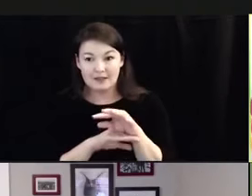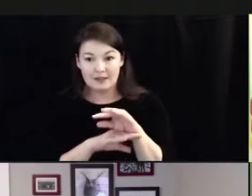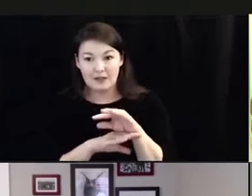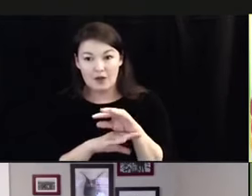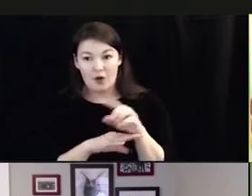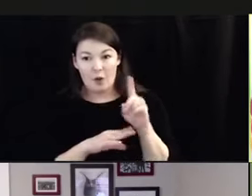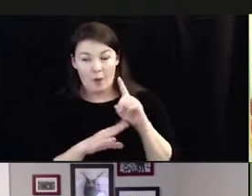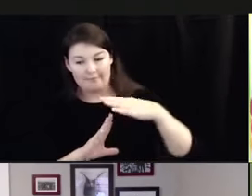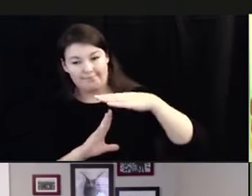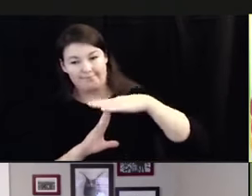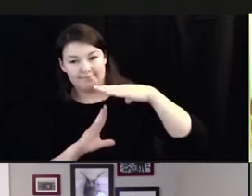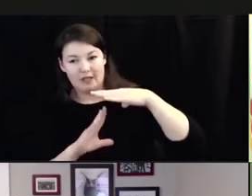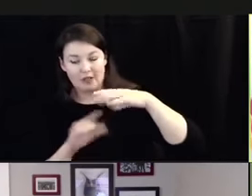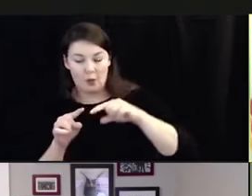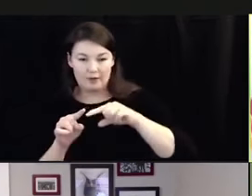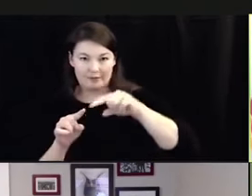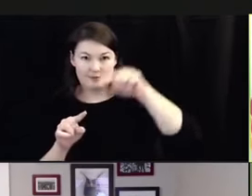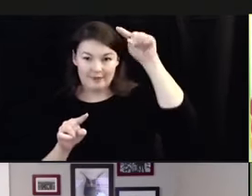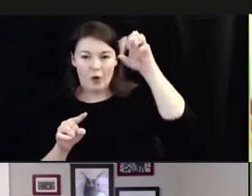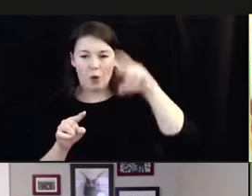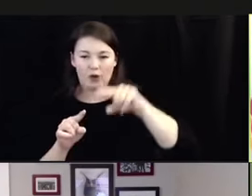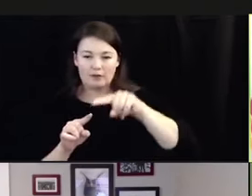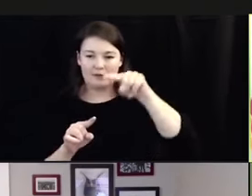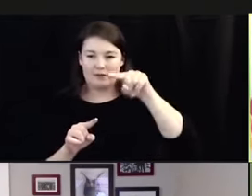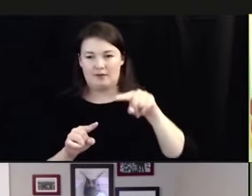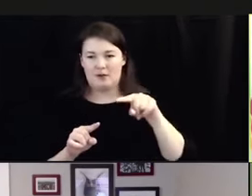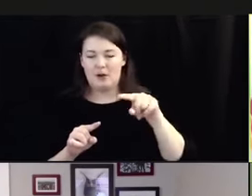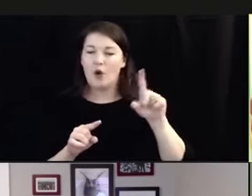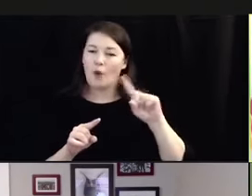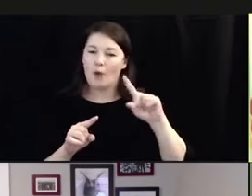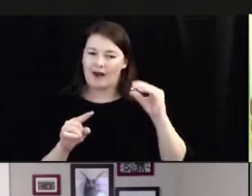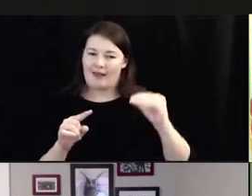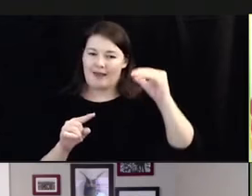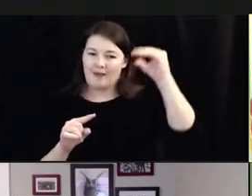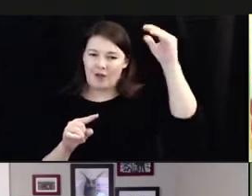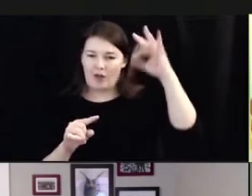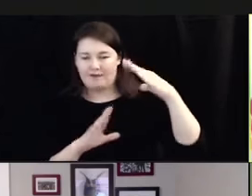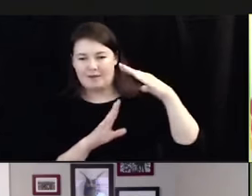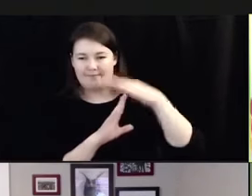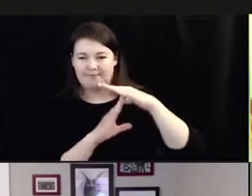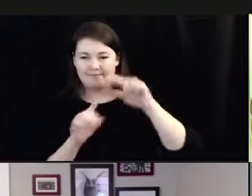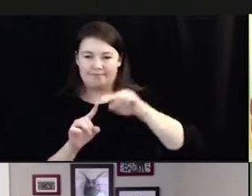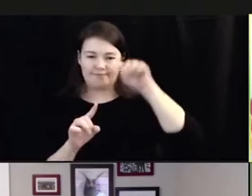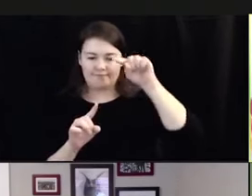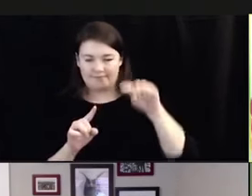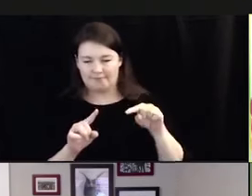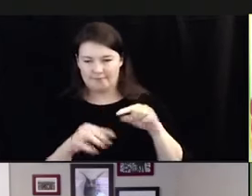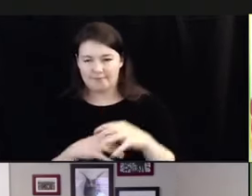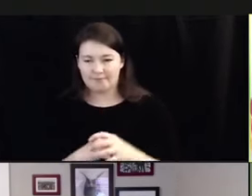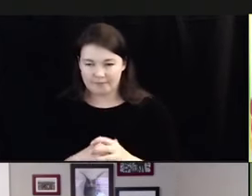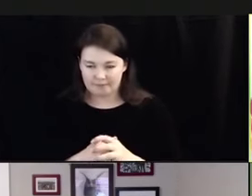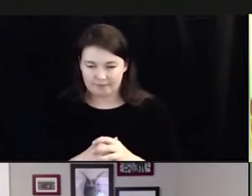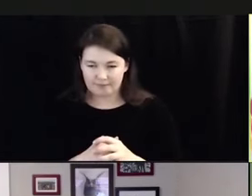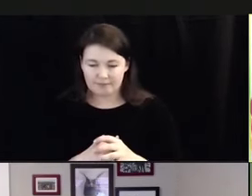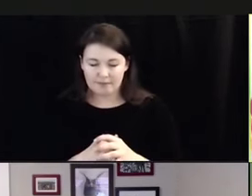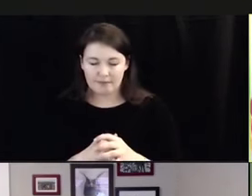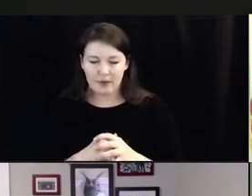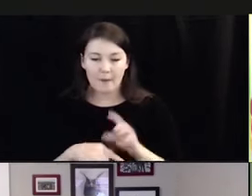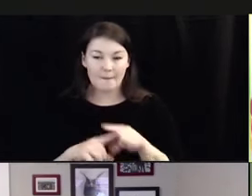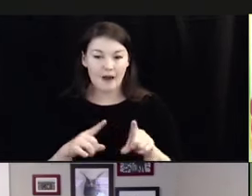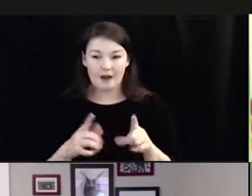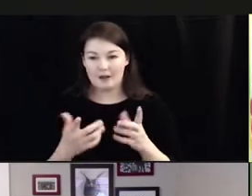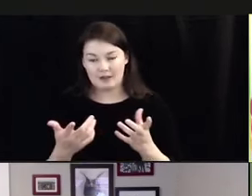COVID infection rate. Areas with higher vaccination rates are going to peak out at a lower COVID infection rate. But I don't think